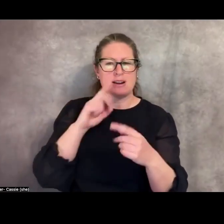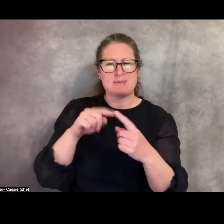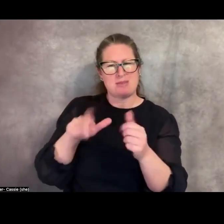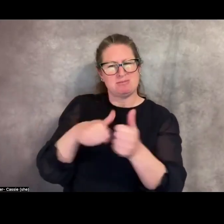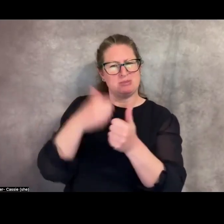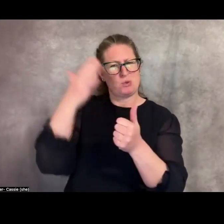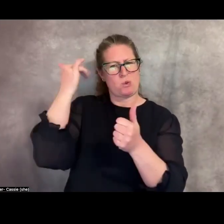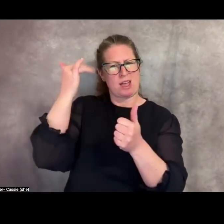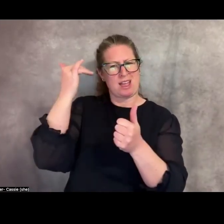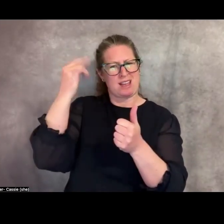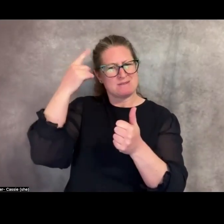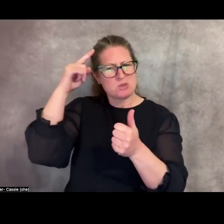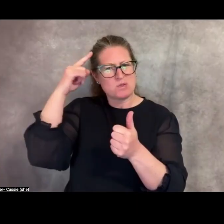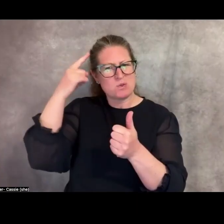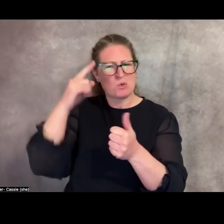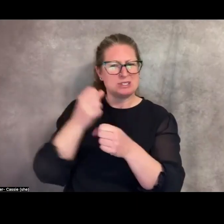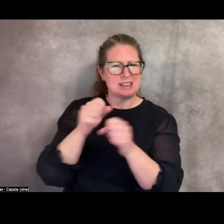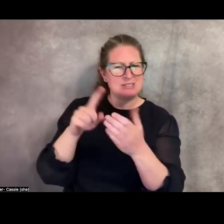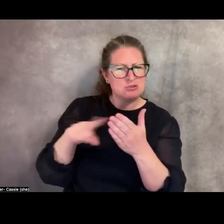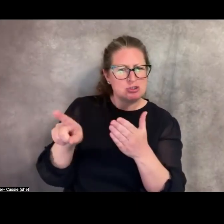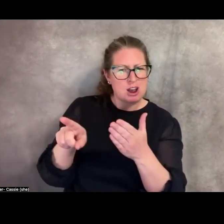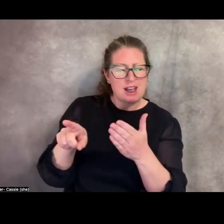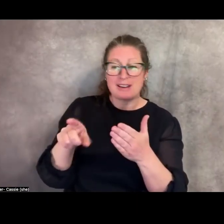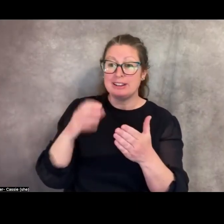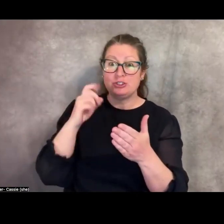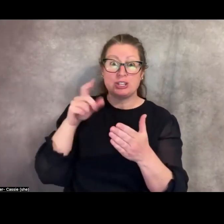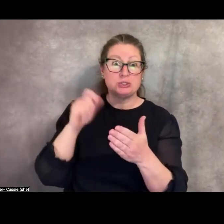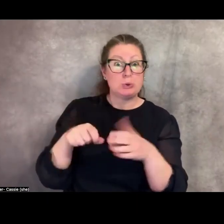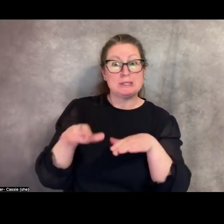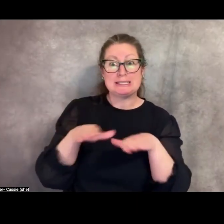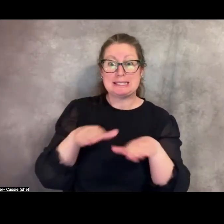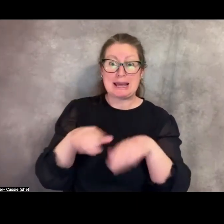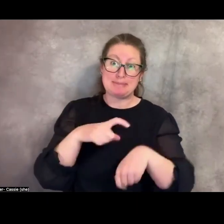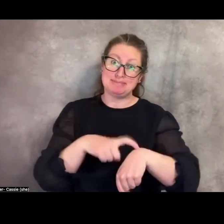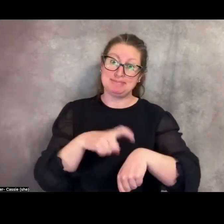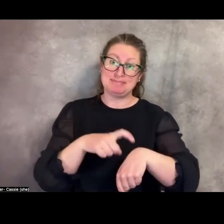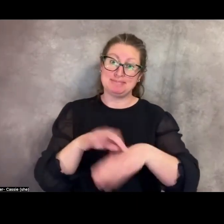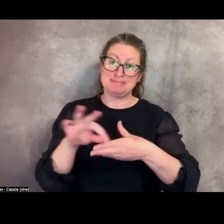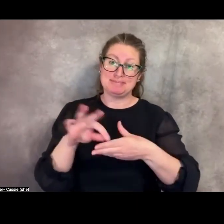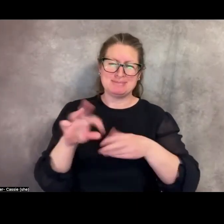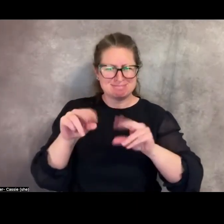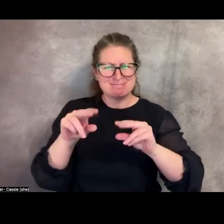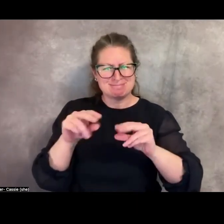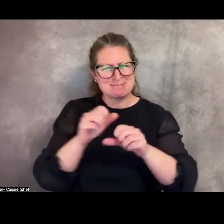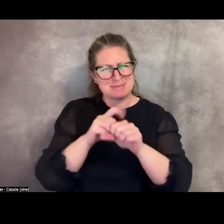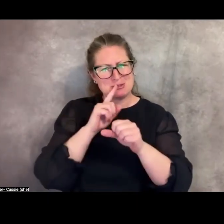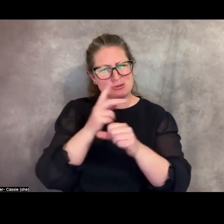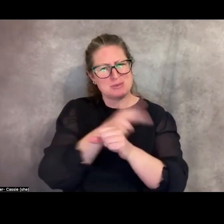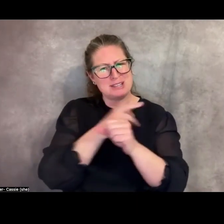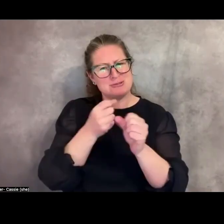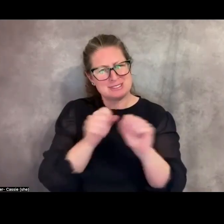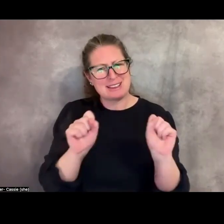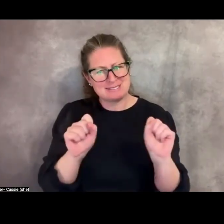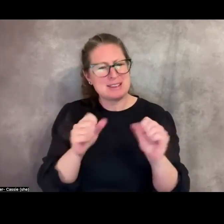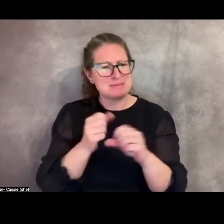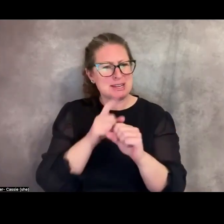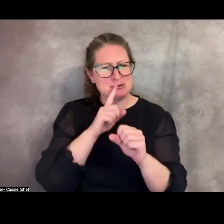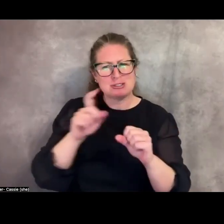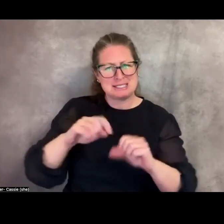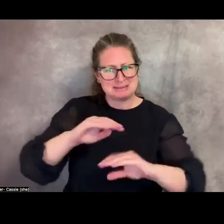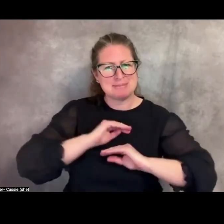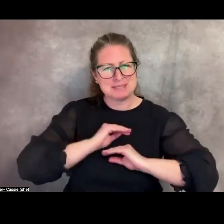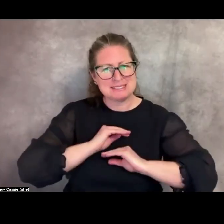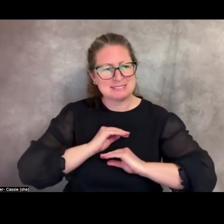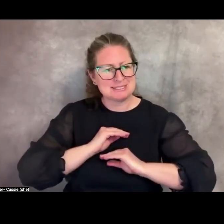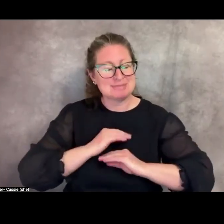do safety checks? Is it just so we get our steps in every day? No, it's to ensure that our patients are safe and, we're meeting their needs. We also